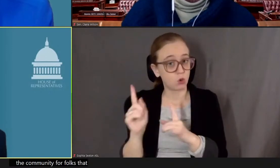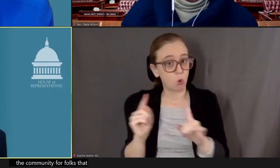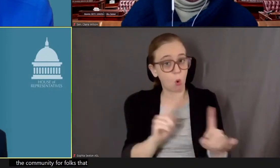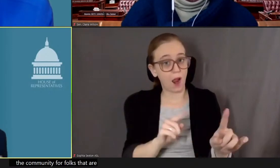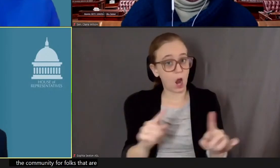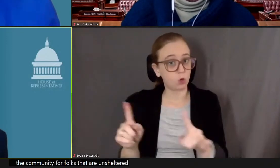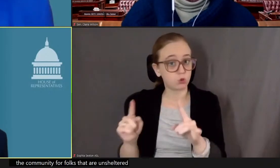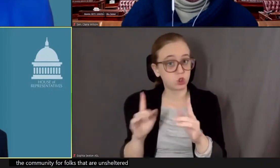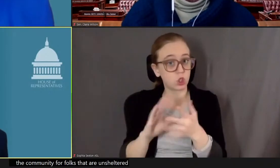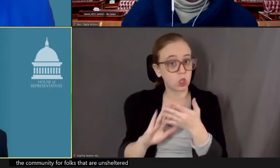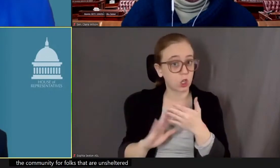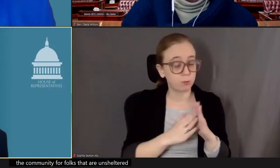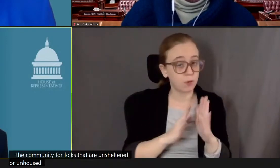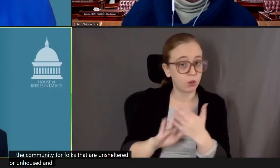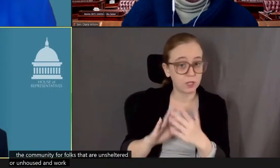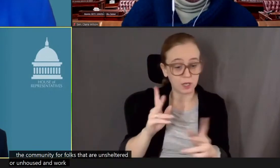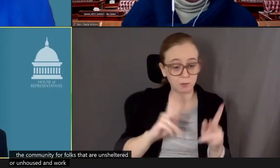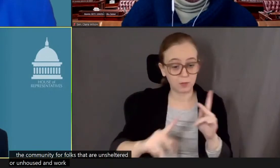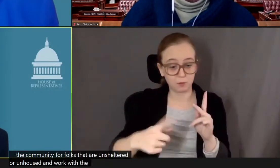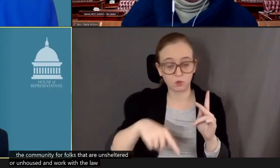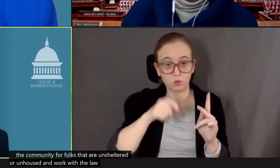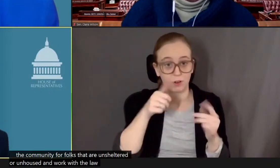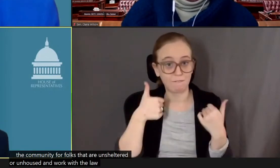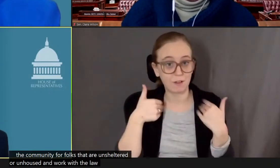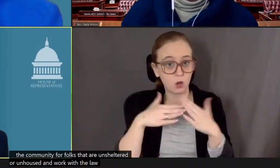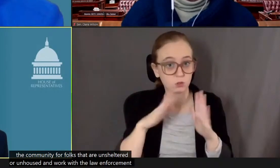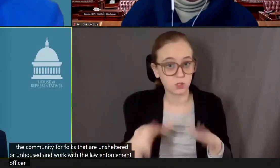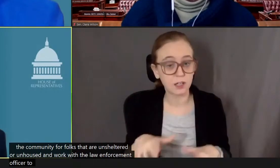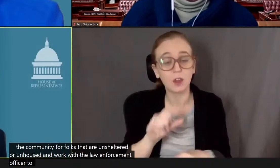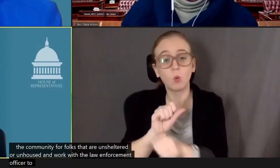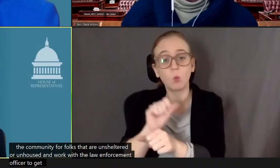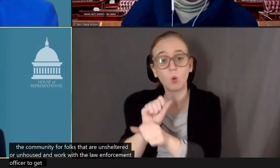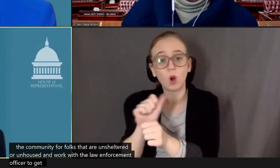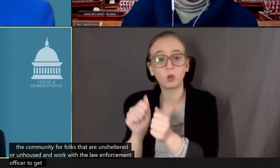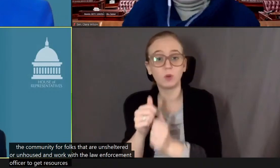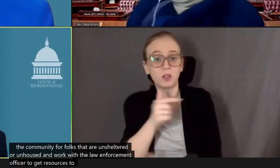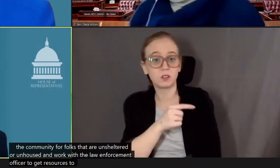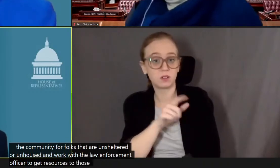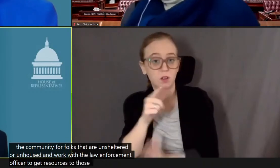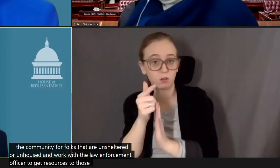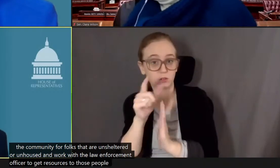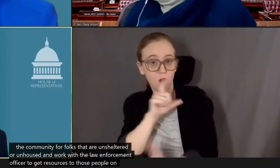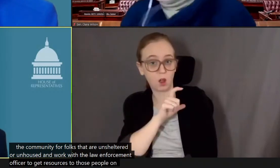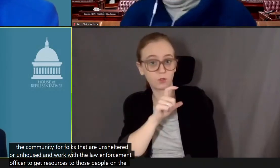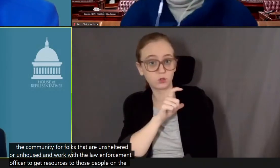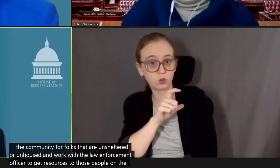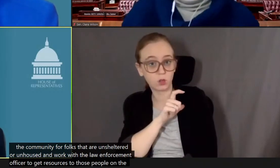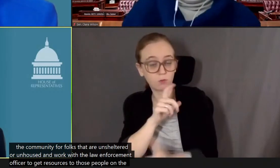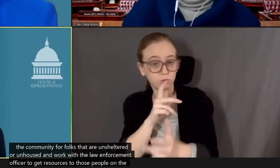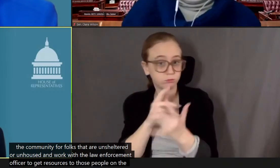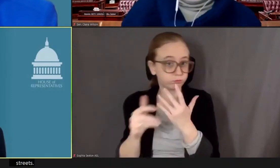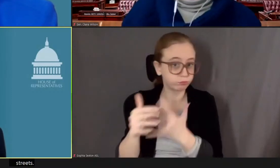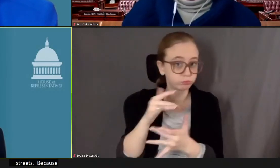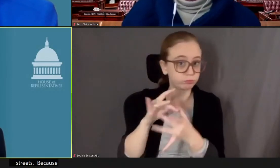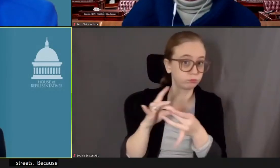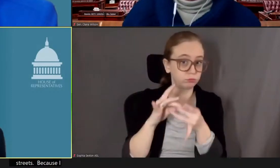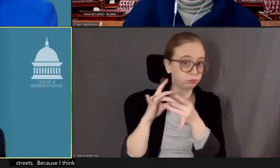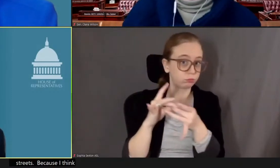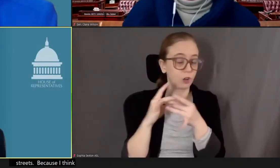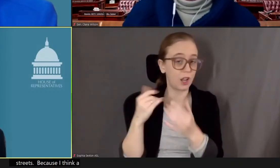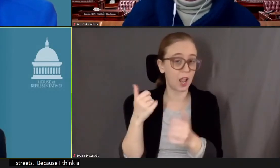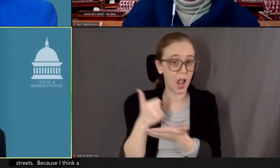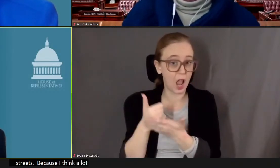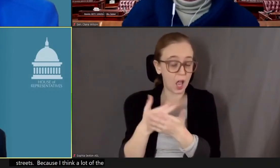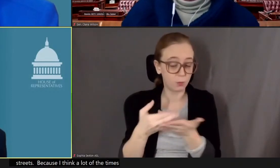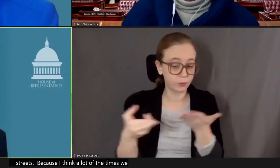unhoused and work with the law enforcement officer to get resources to those people on the streets. Because I think a lot of the times we just